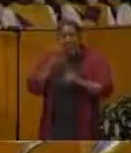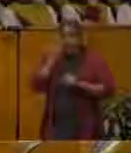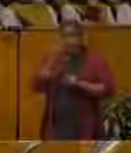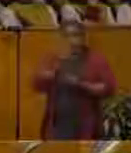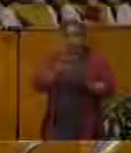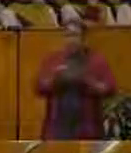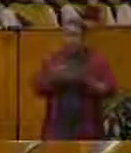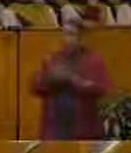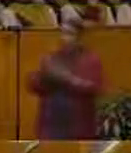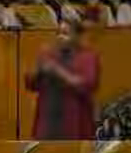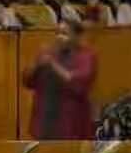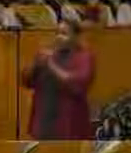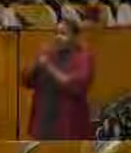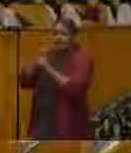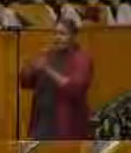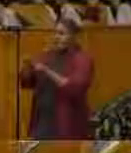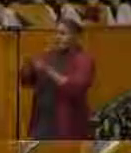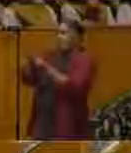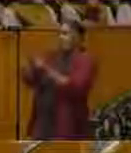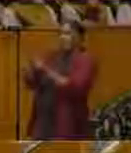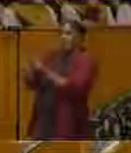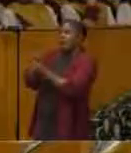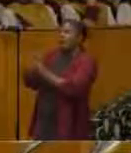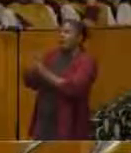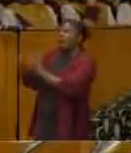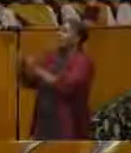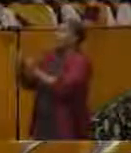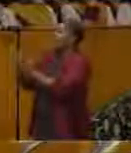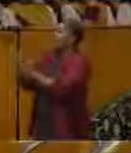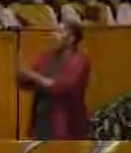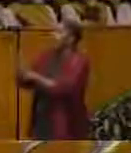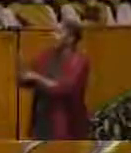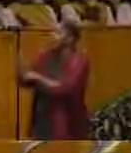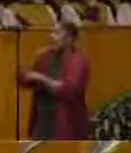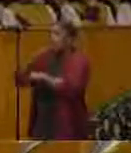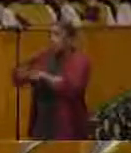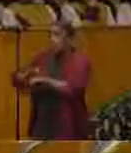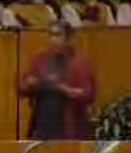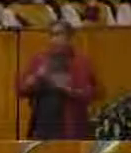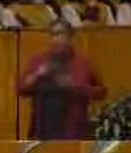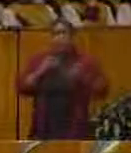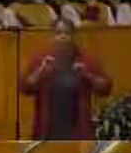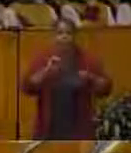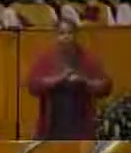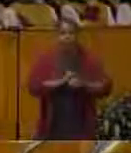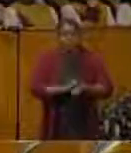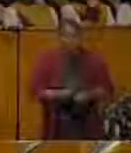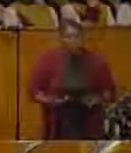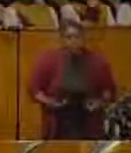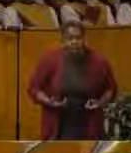can buy drinks for everybody and pop bottles and get private tables, but you ain't got no job.